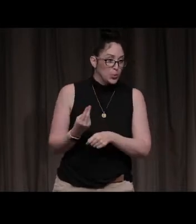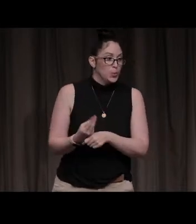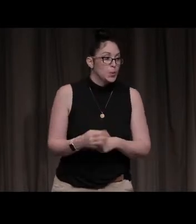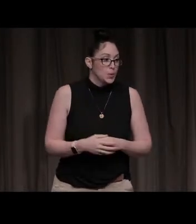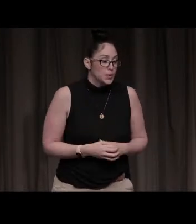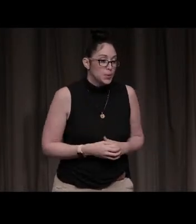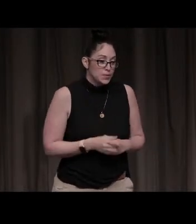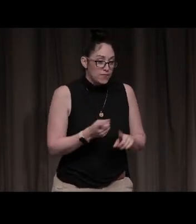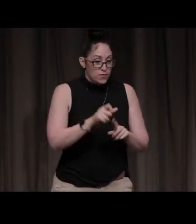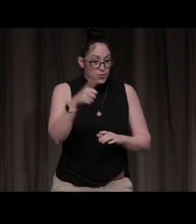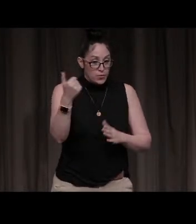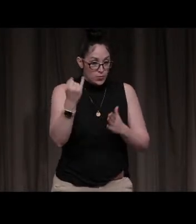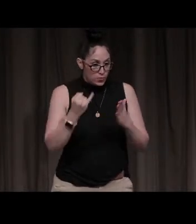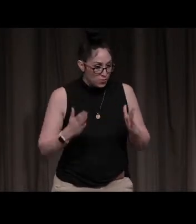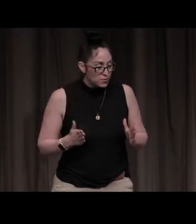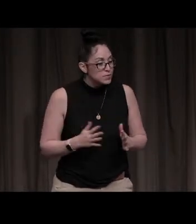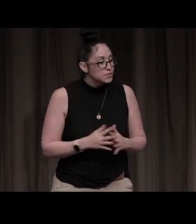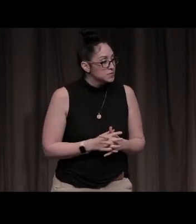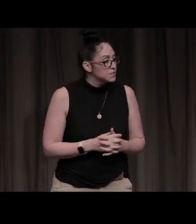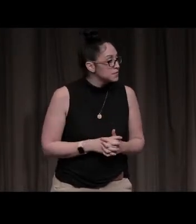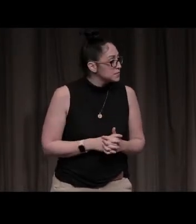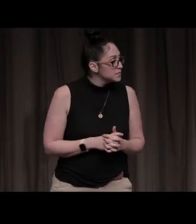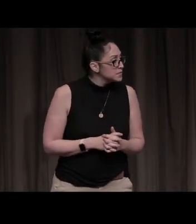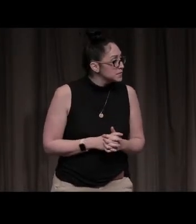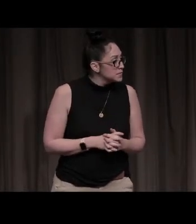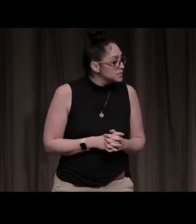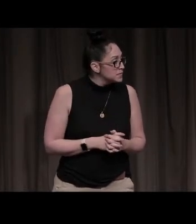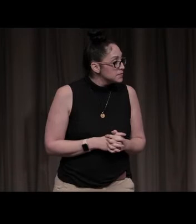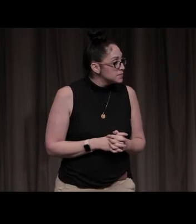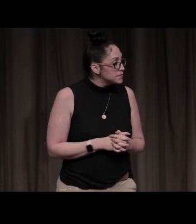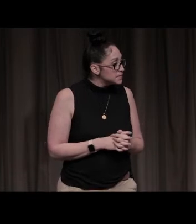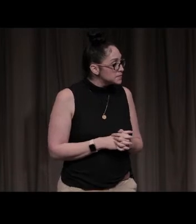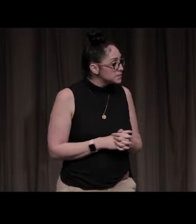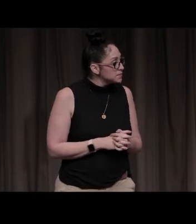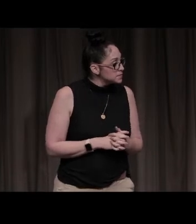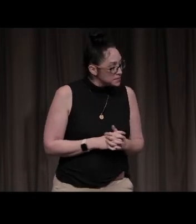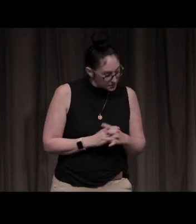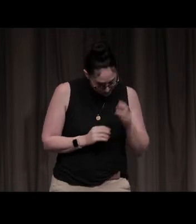of other artists, and that